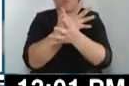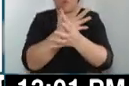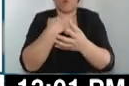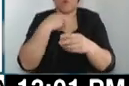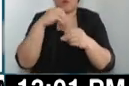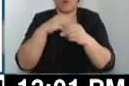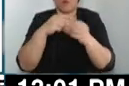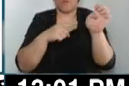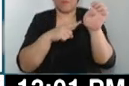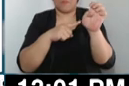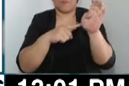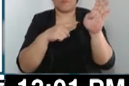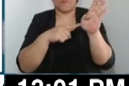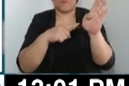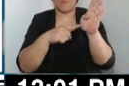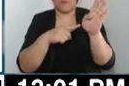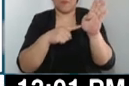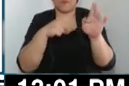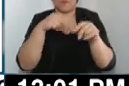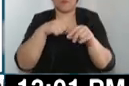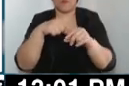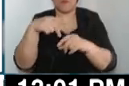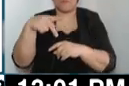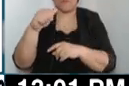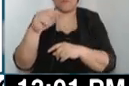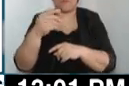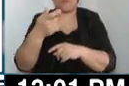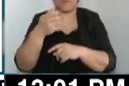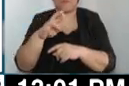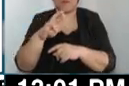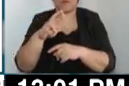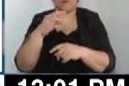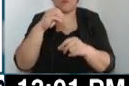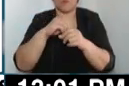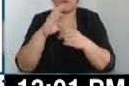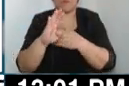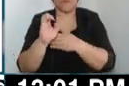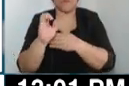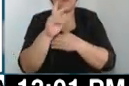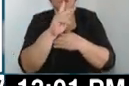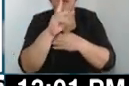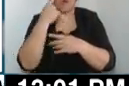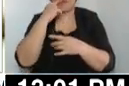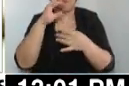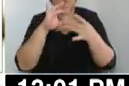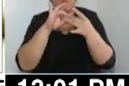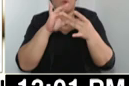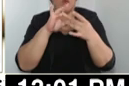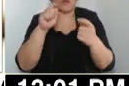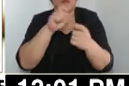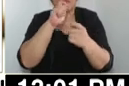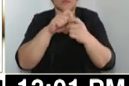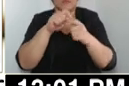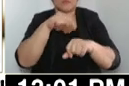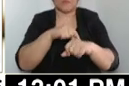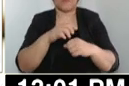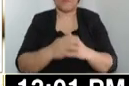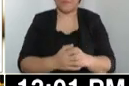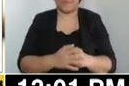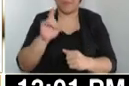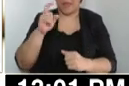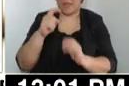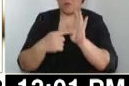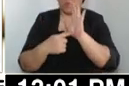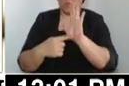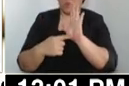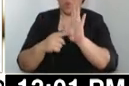batteries or to the pager itself, and, you know, sent it back to waiting for the right moment to do this. And it really does go to show just